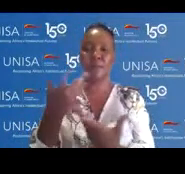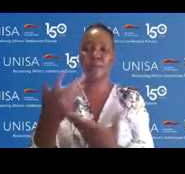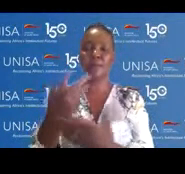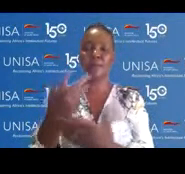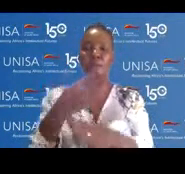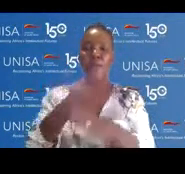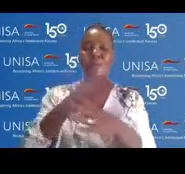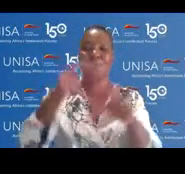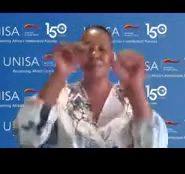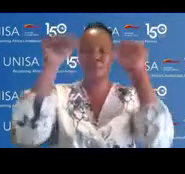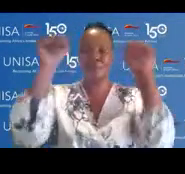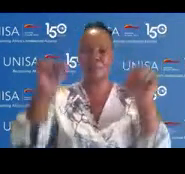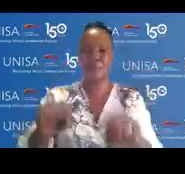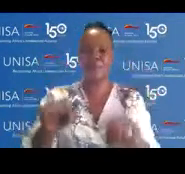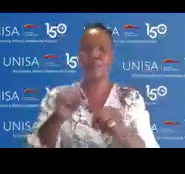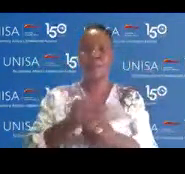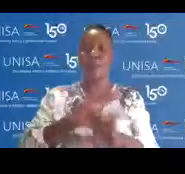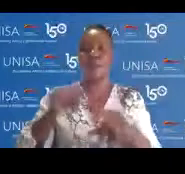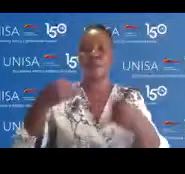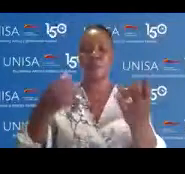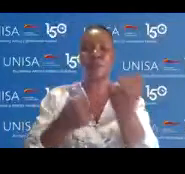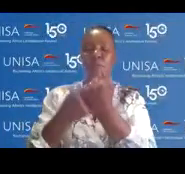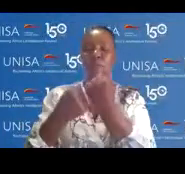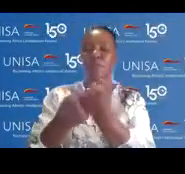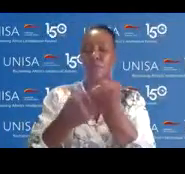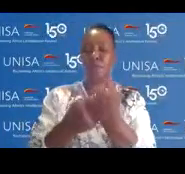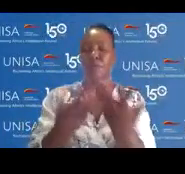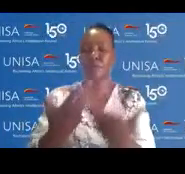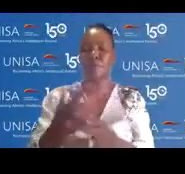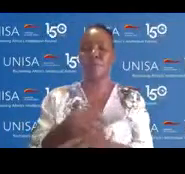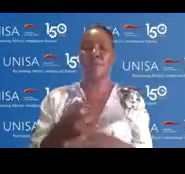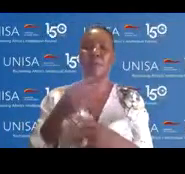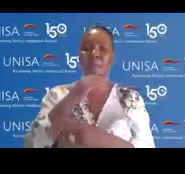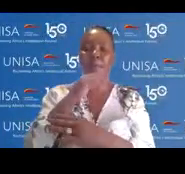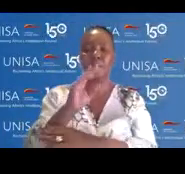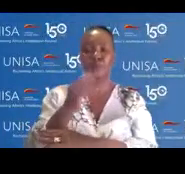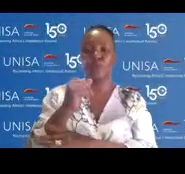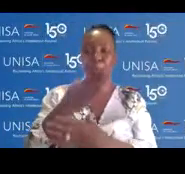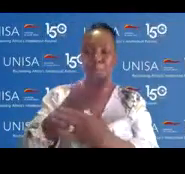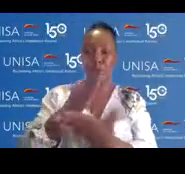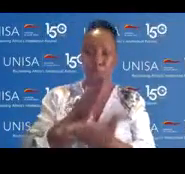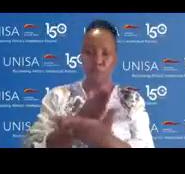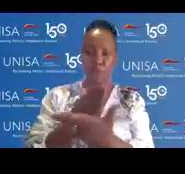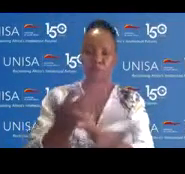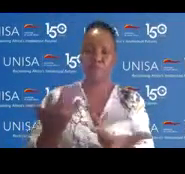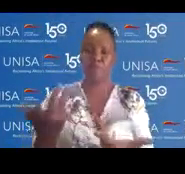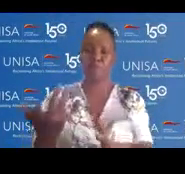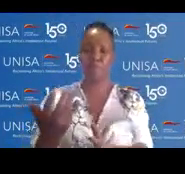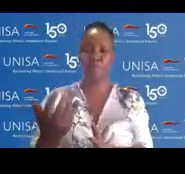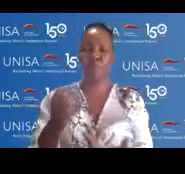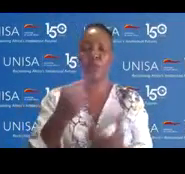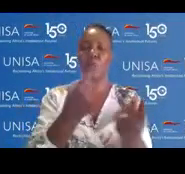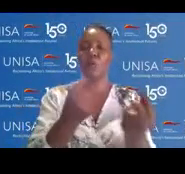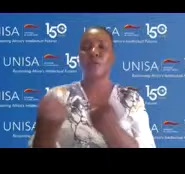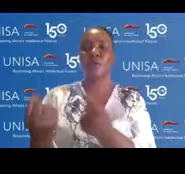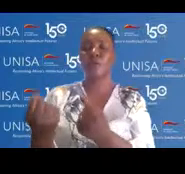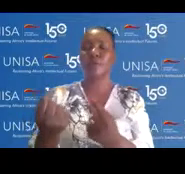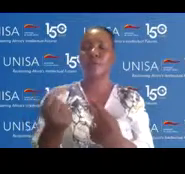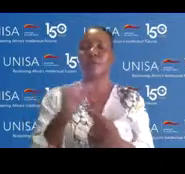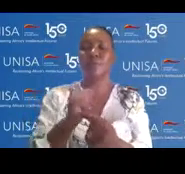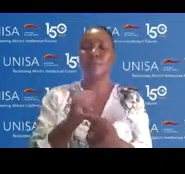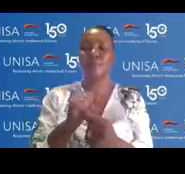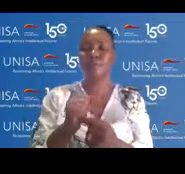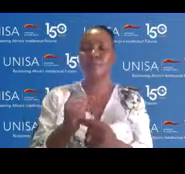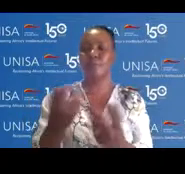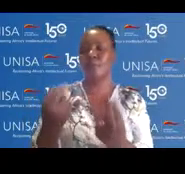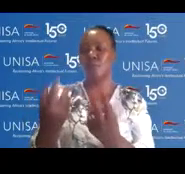is no longer supported. So it's worth making sure that you do have the latest, and